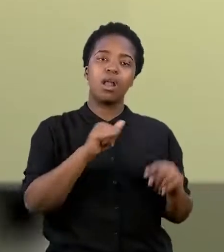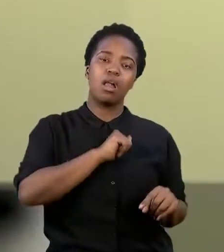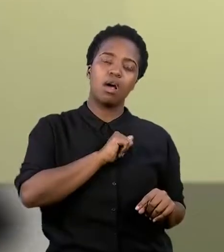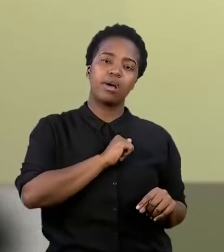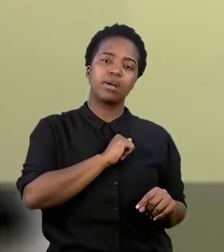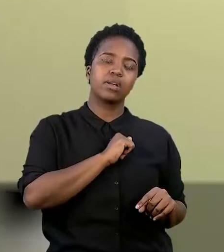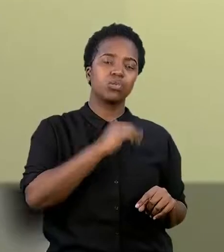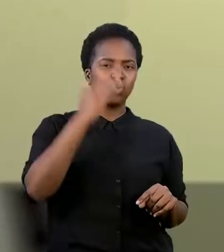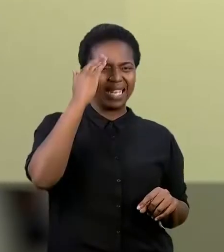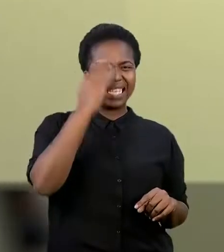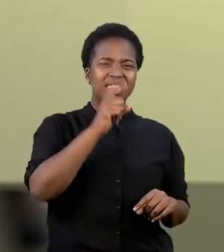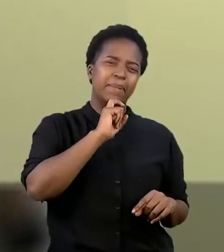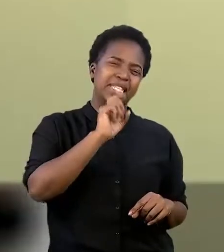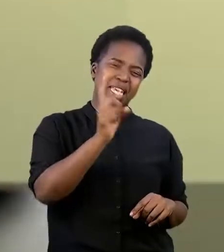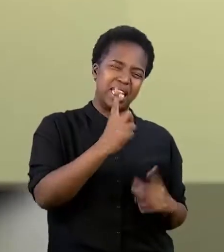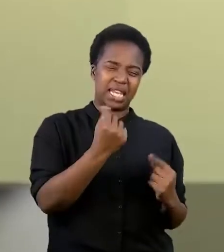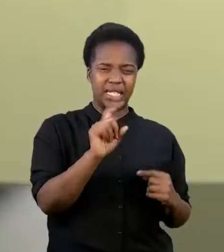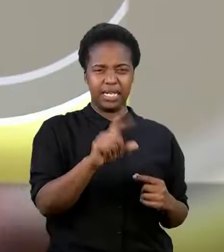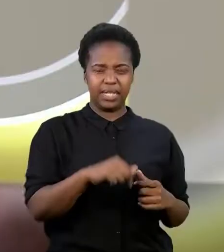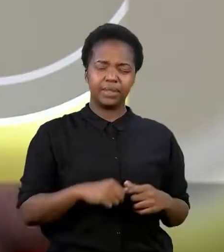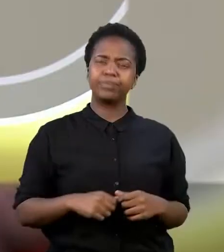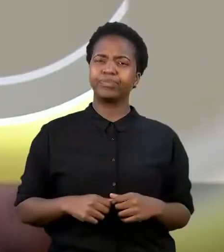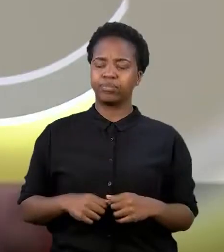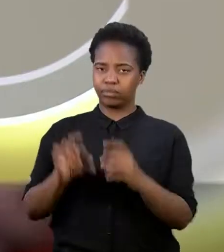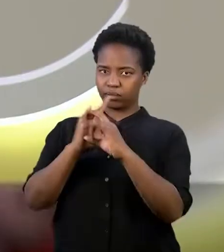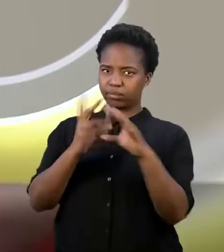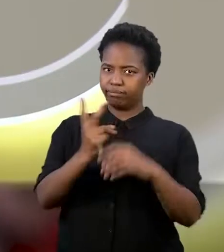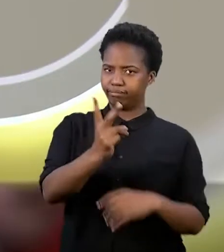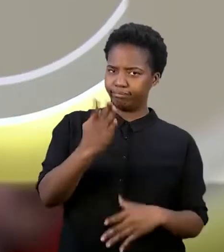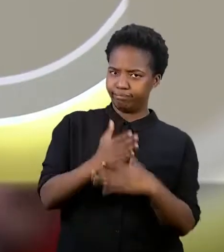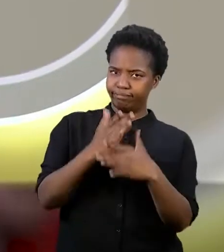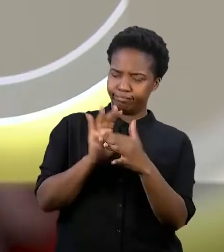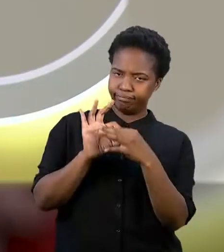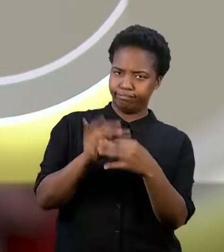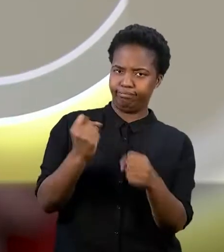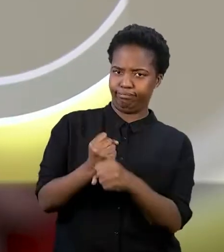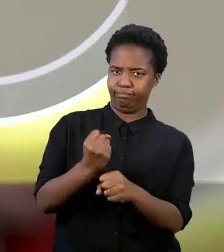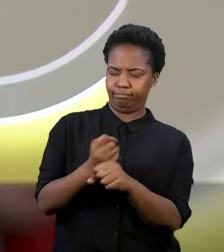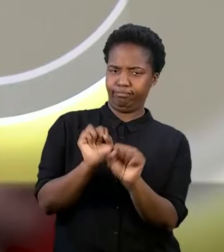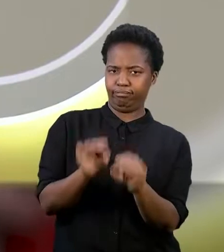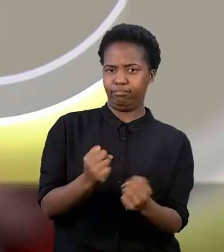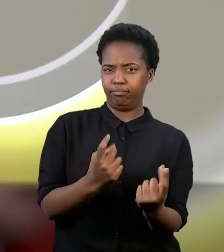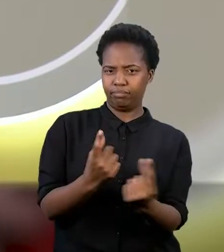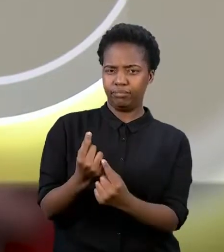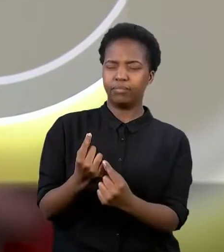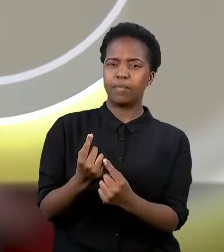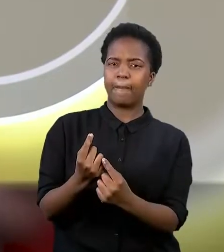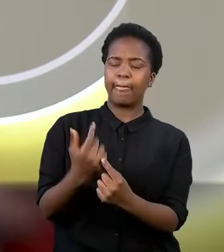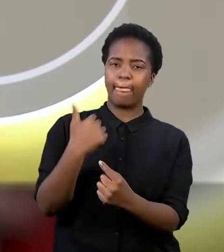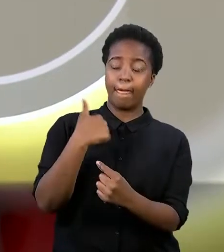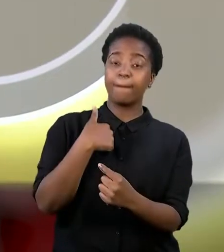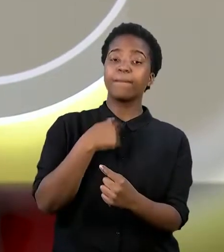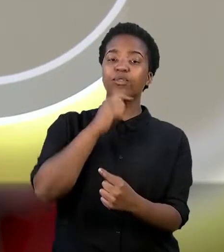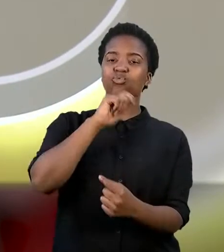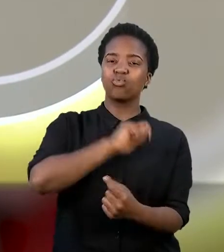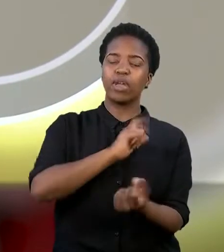sebedise eng ke etse eng ehlile la bona gore le lelapa le sa tlwelleng dintho le thibelele and